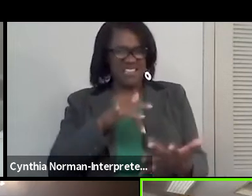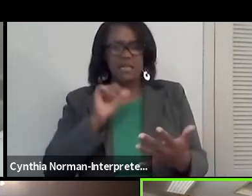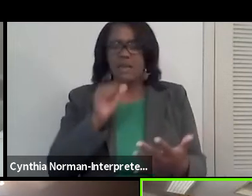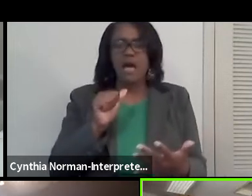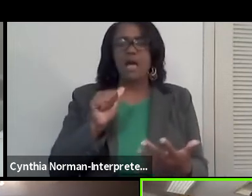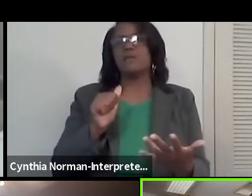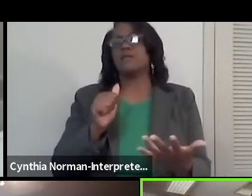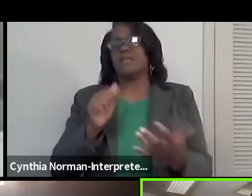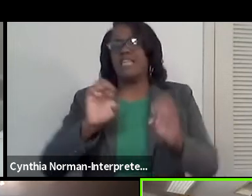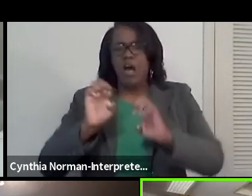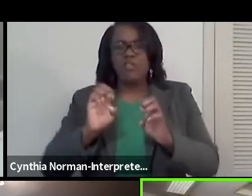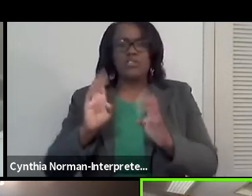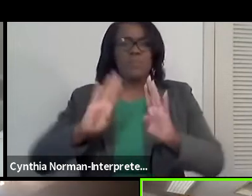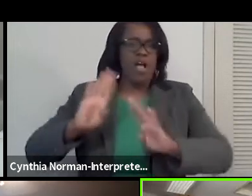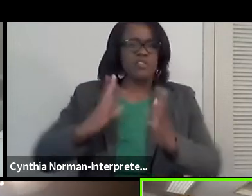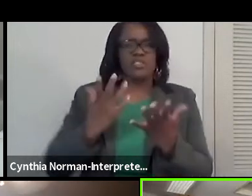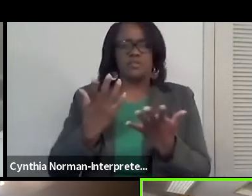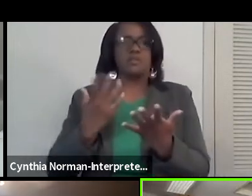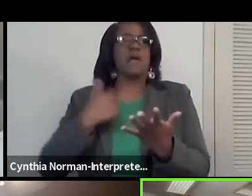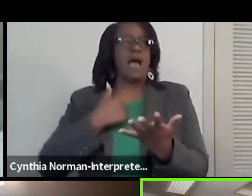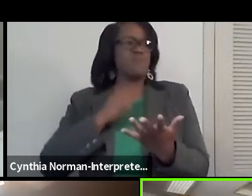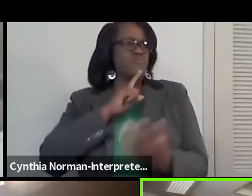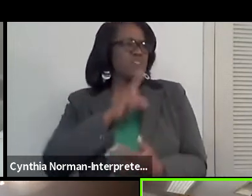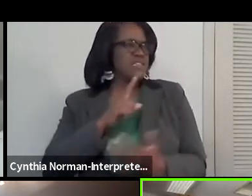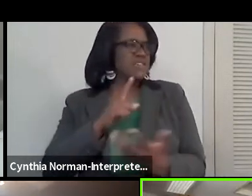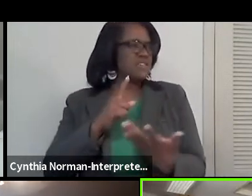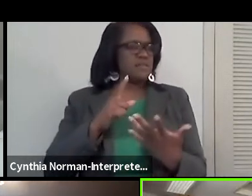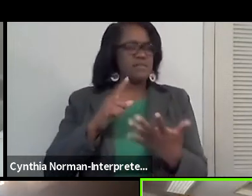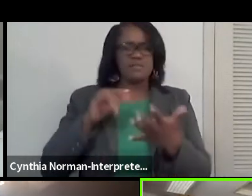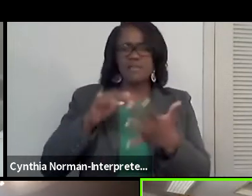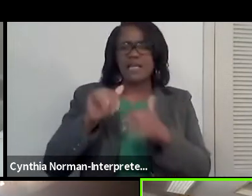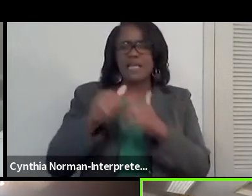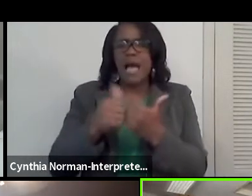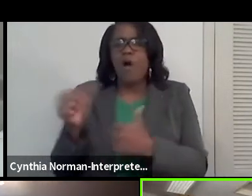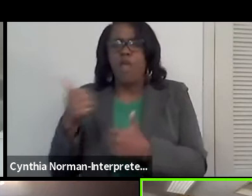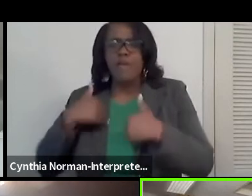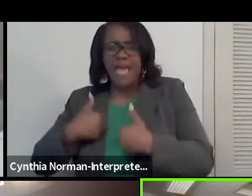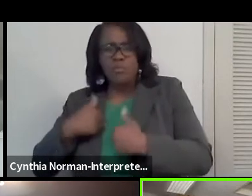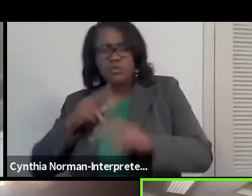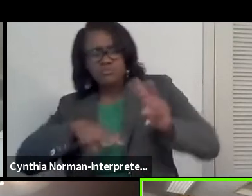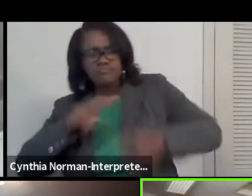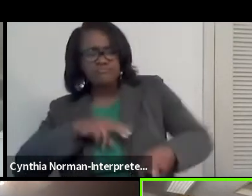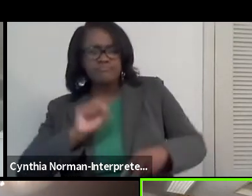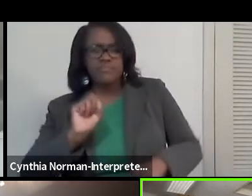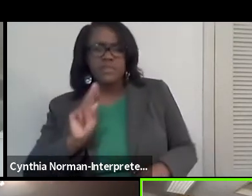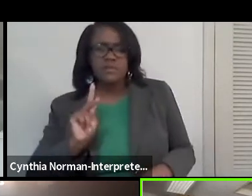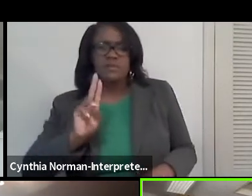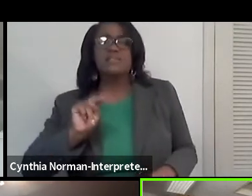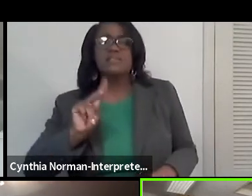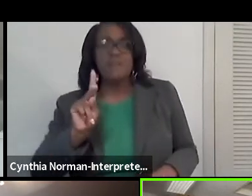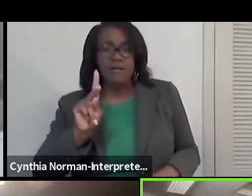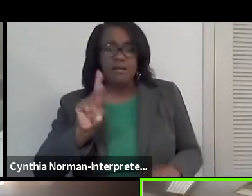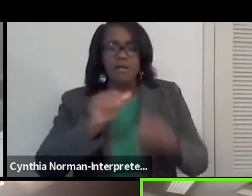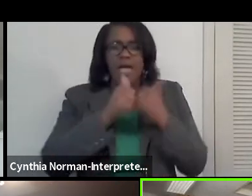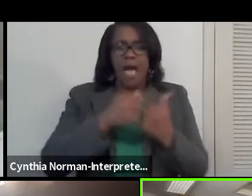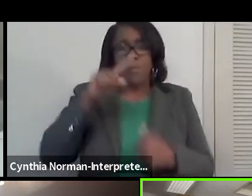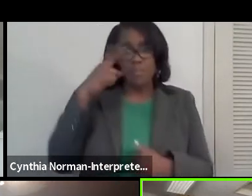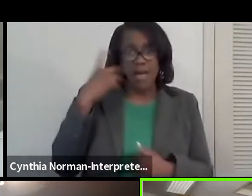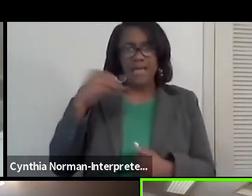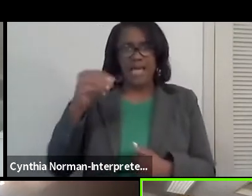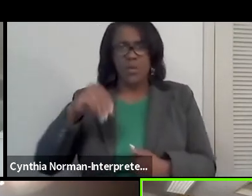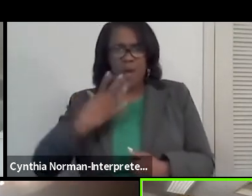skunk biology. I was really looking at how other predators perceive skunks and how that black and white coloration